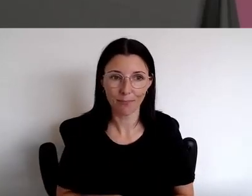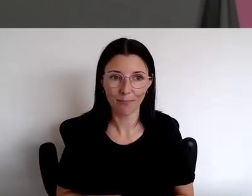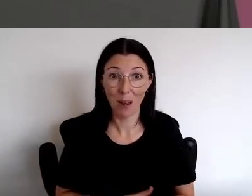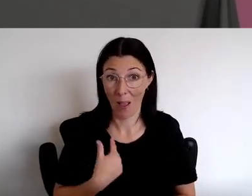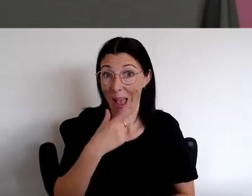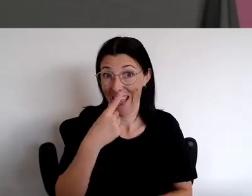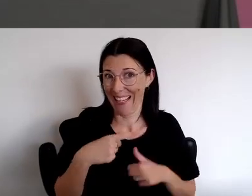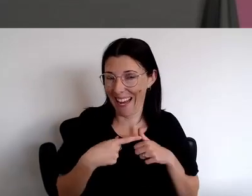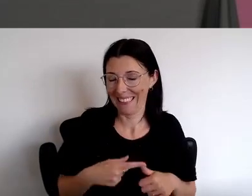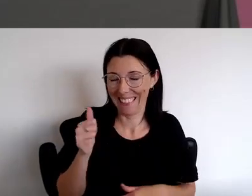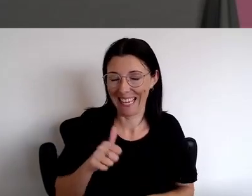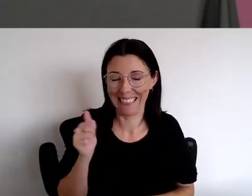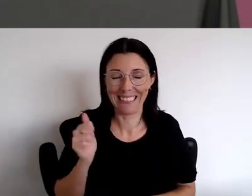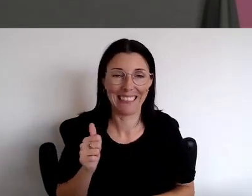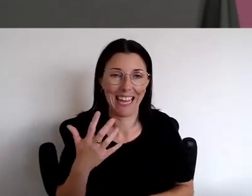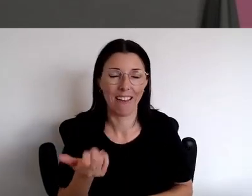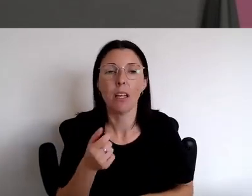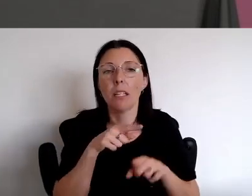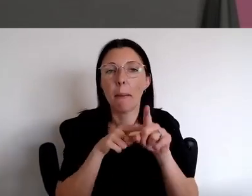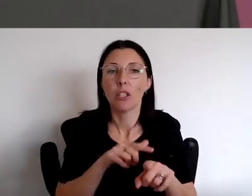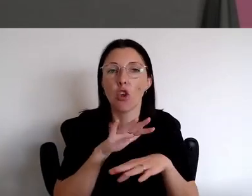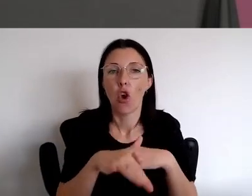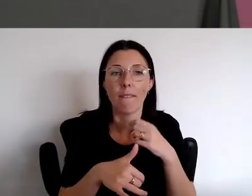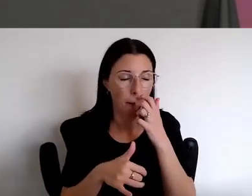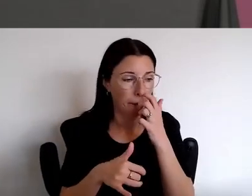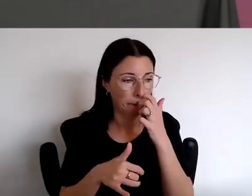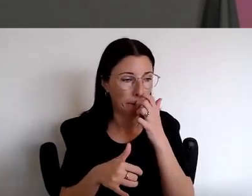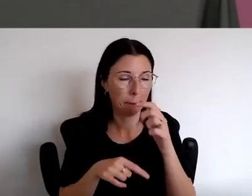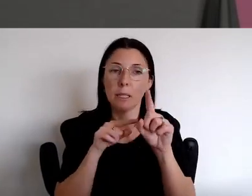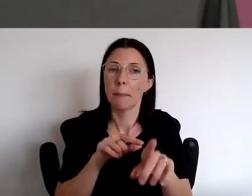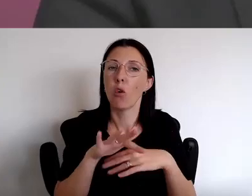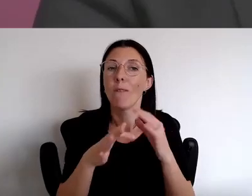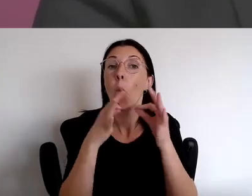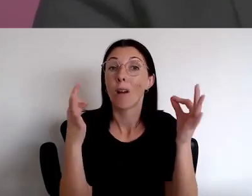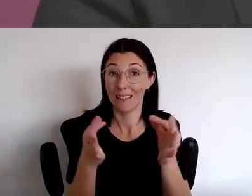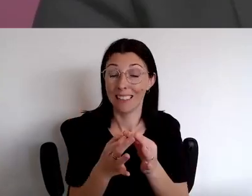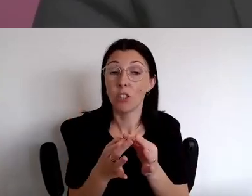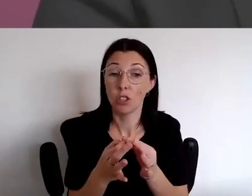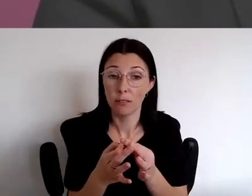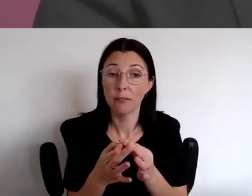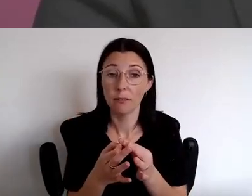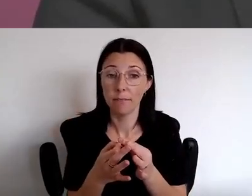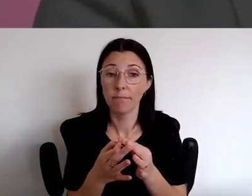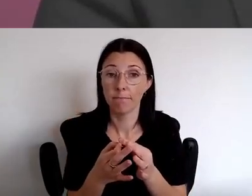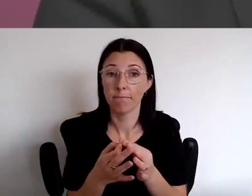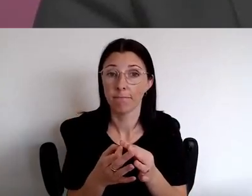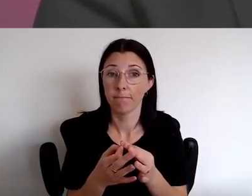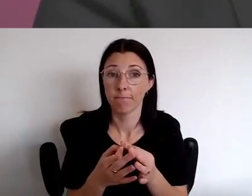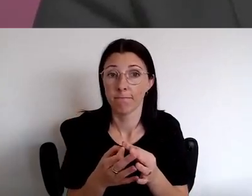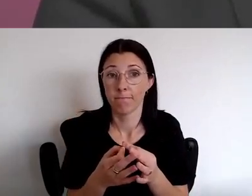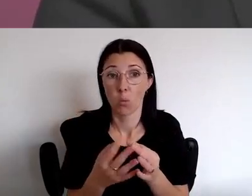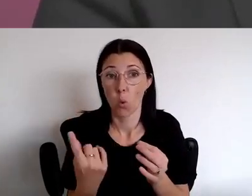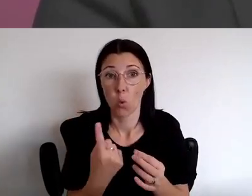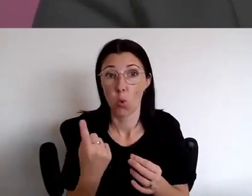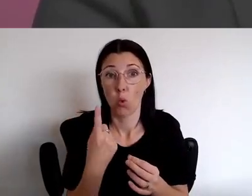are. Depending on the agency or the organisation undertaking the